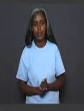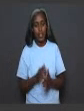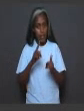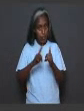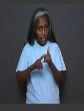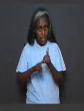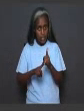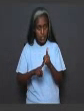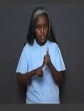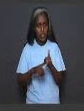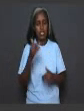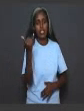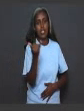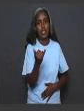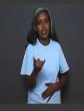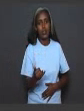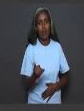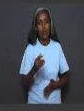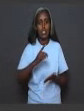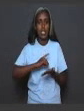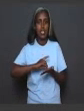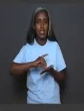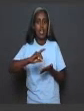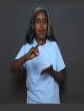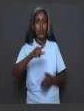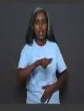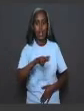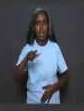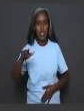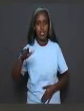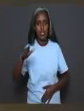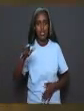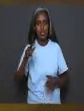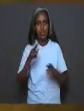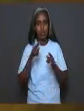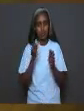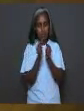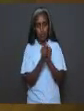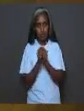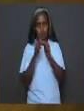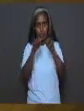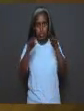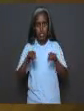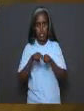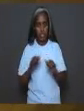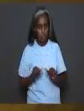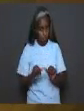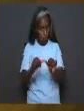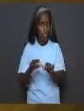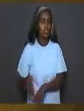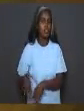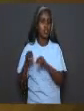Finally, draw diagonal lines through the rectangle. Go ahead,